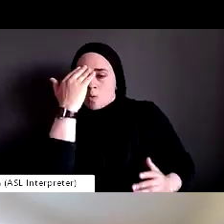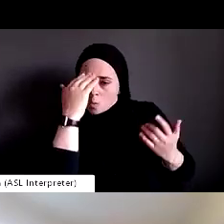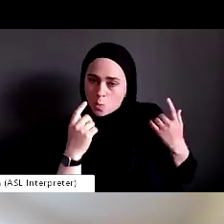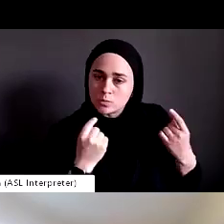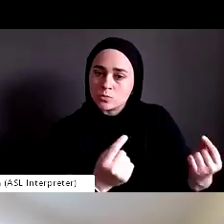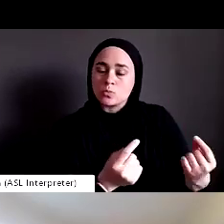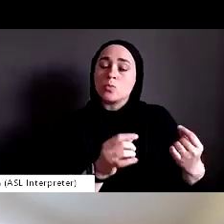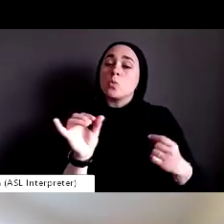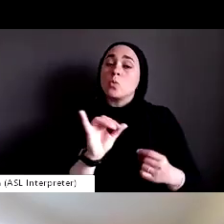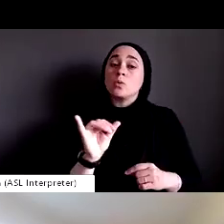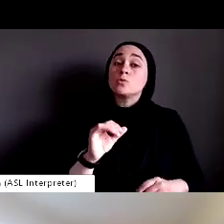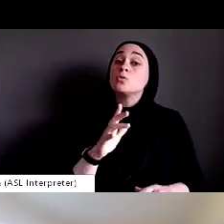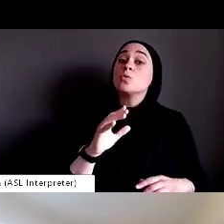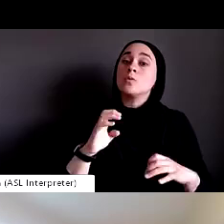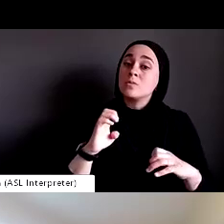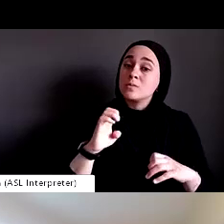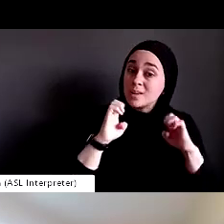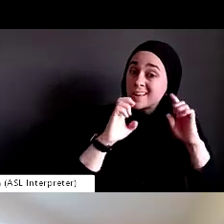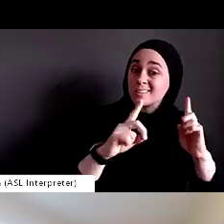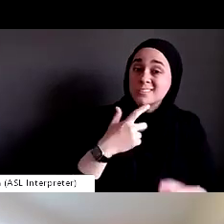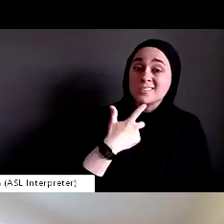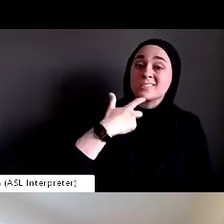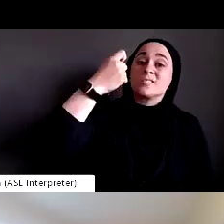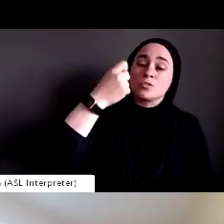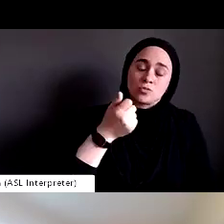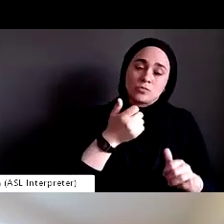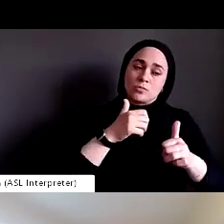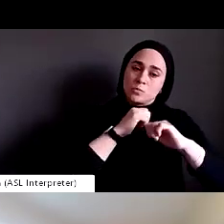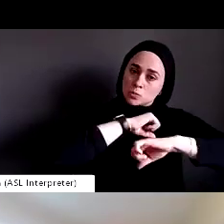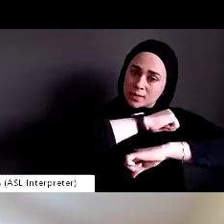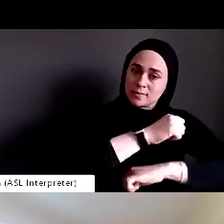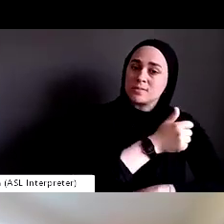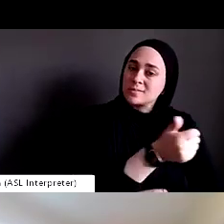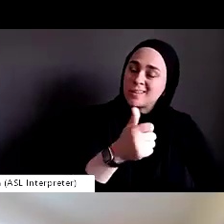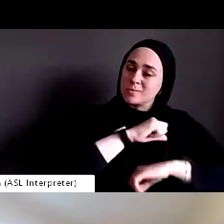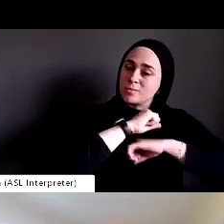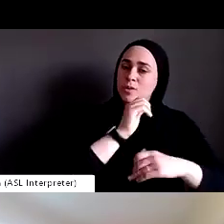them about prevention tips and how to protect themselves and their rights.